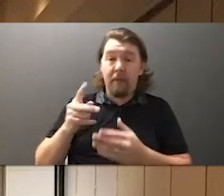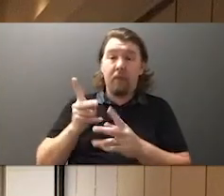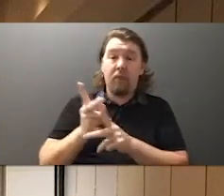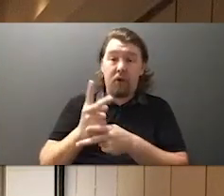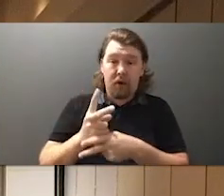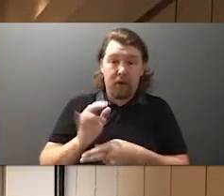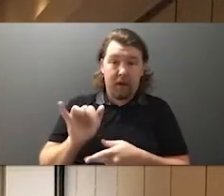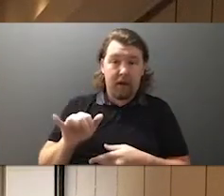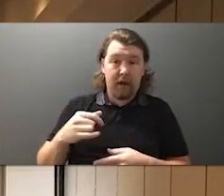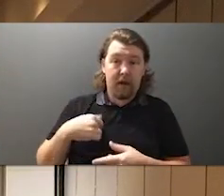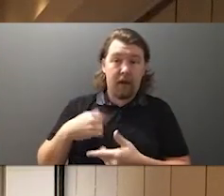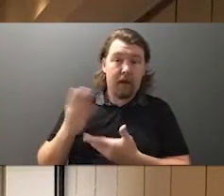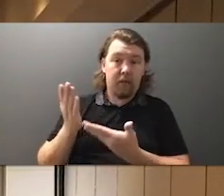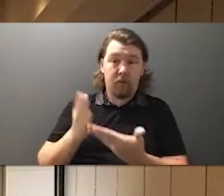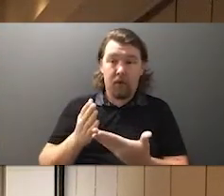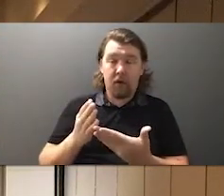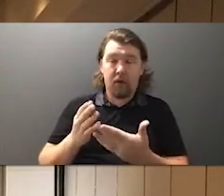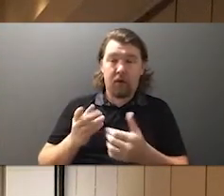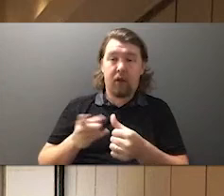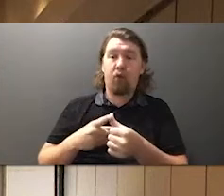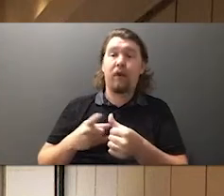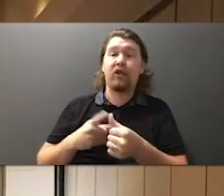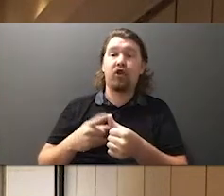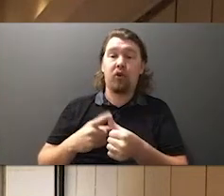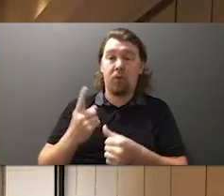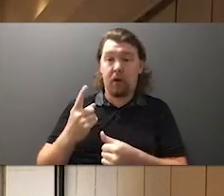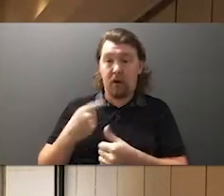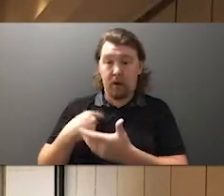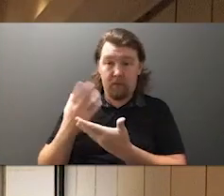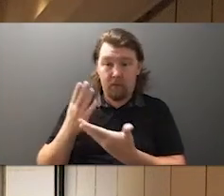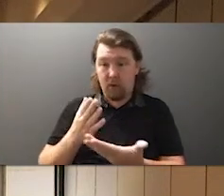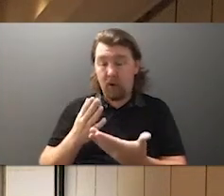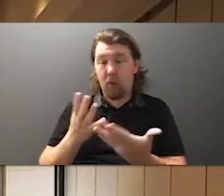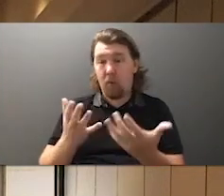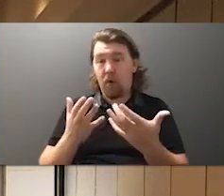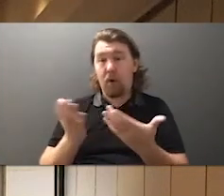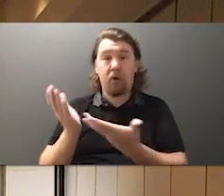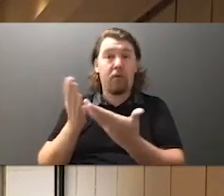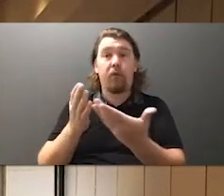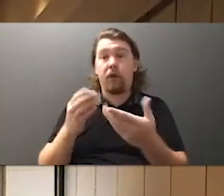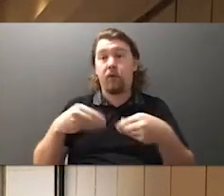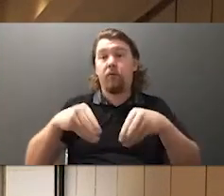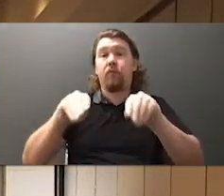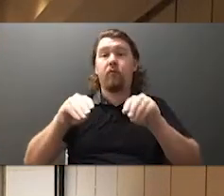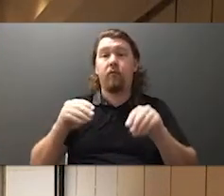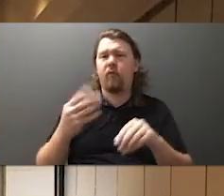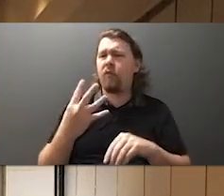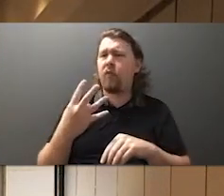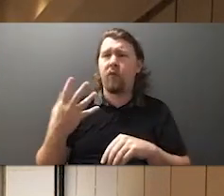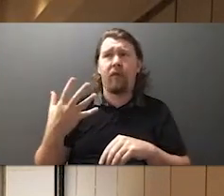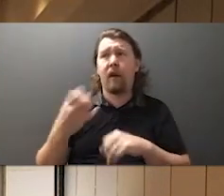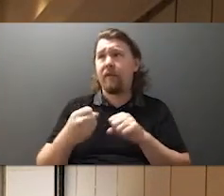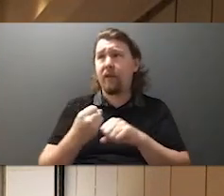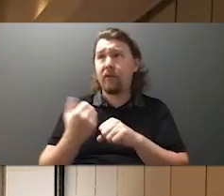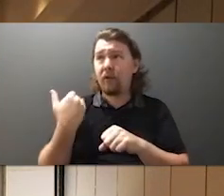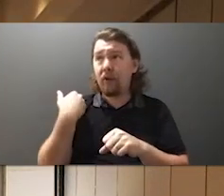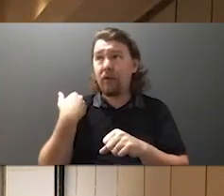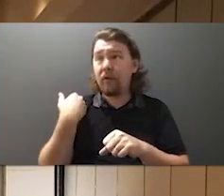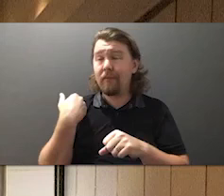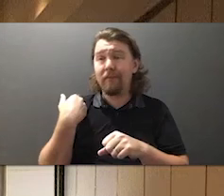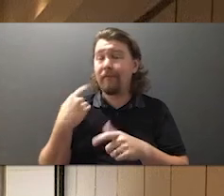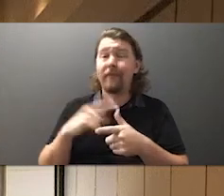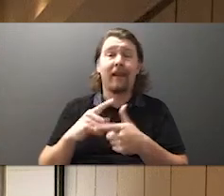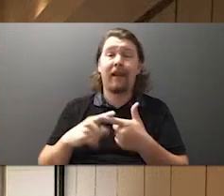If the product originally that I brought, the original product that I wanted to bring to market 4 or 5 years ago, I had done